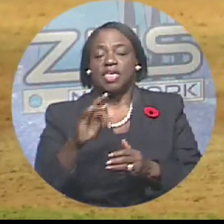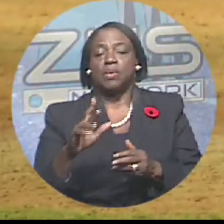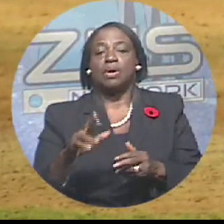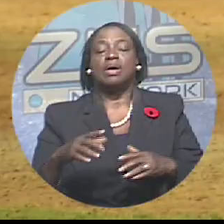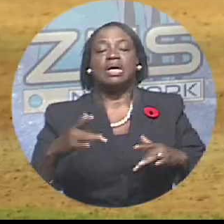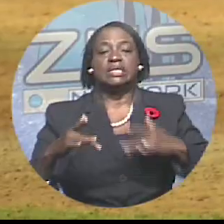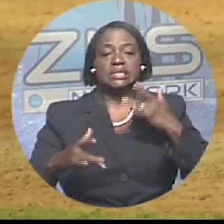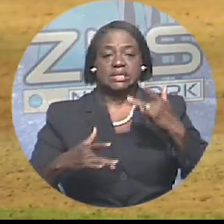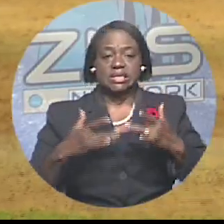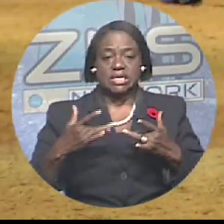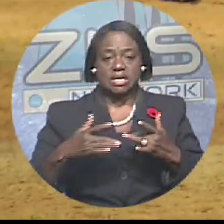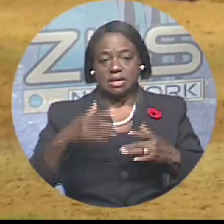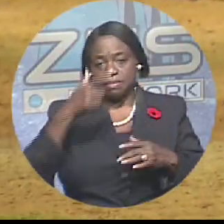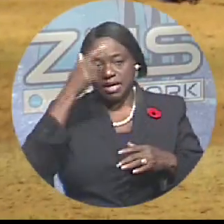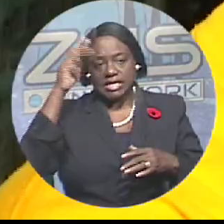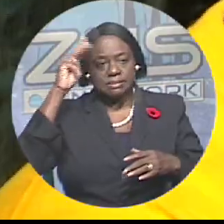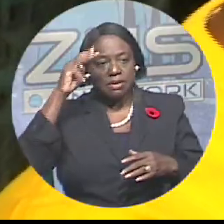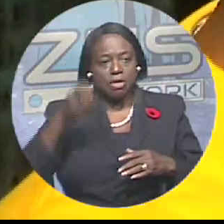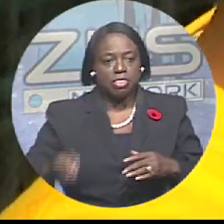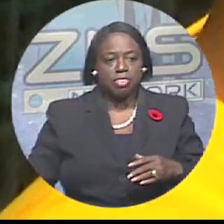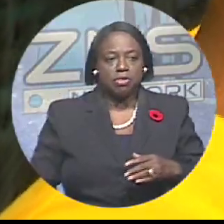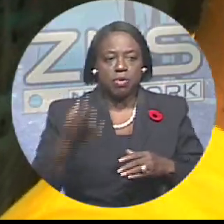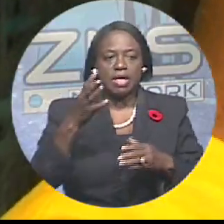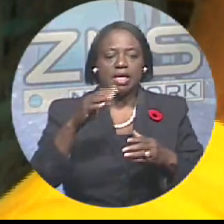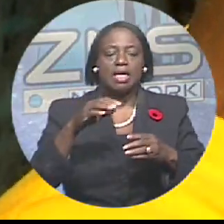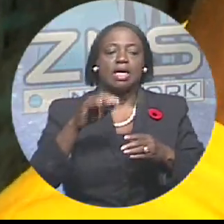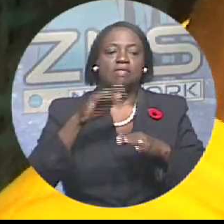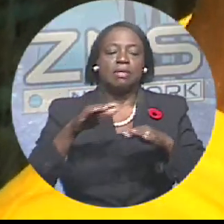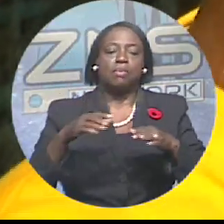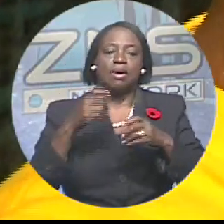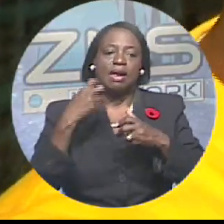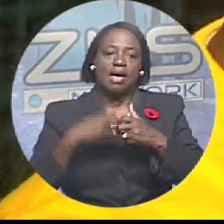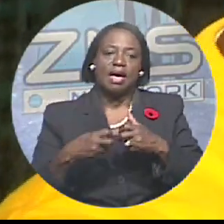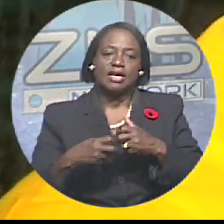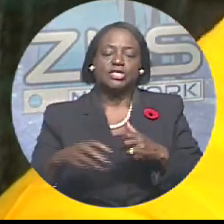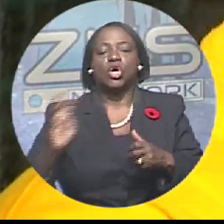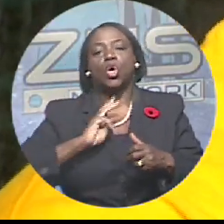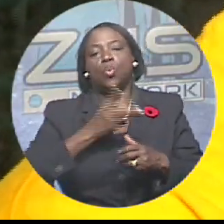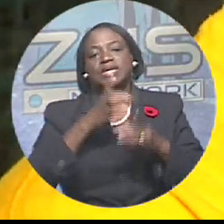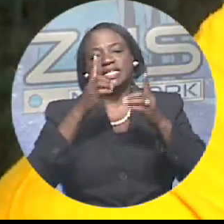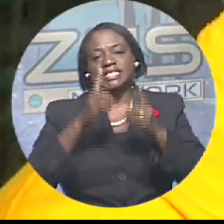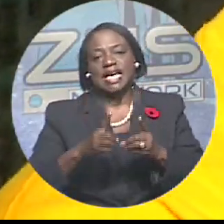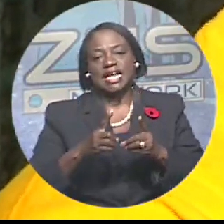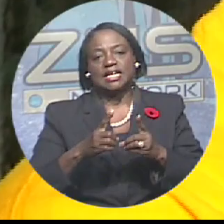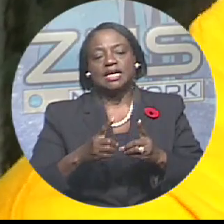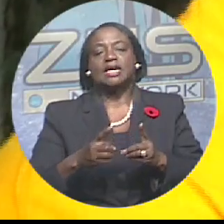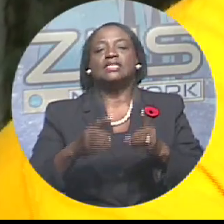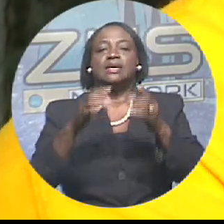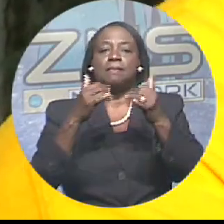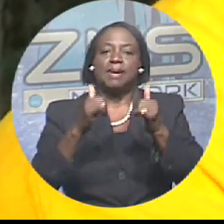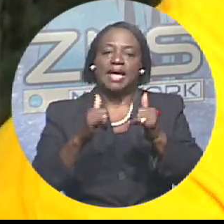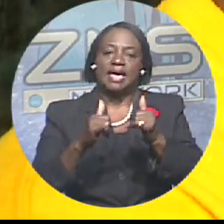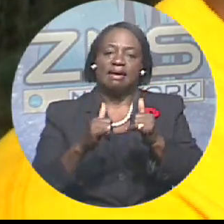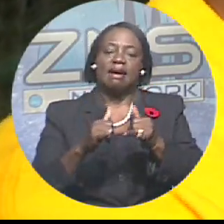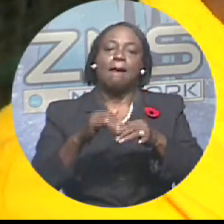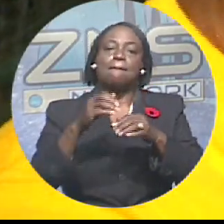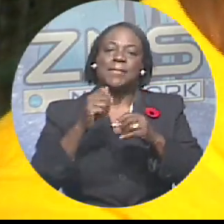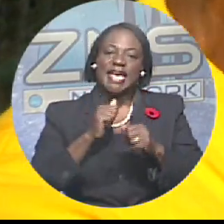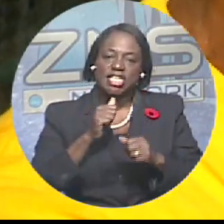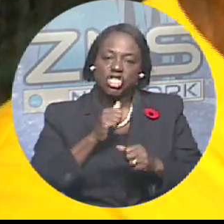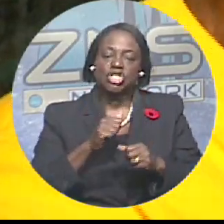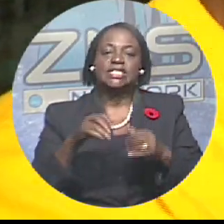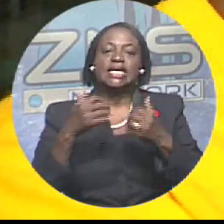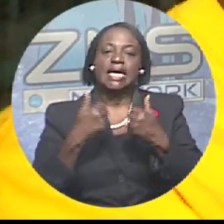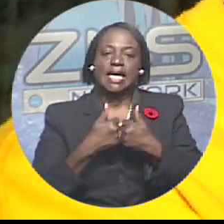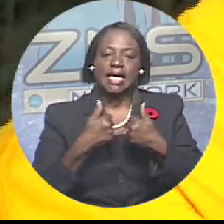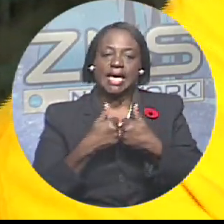was throwing the ball pretty hard. But then we decided to just dig in and play a patient game. The game will come to us, and as you